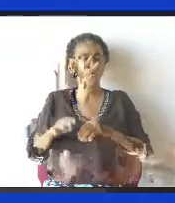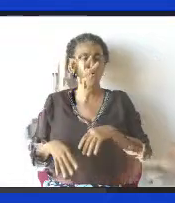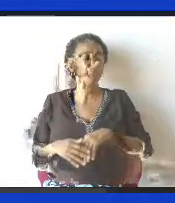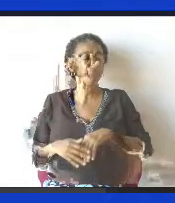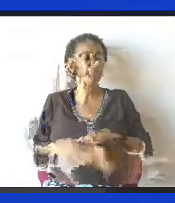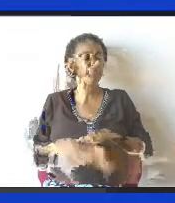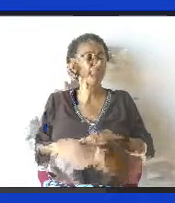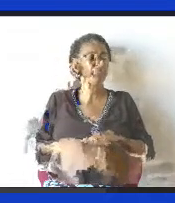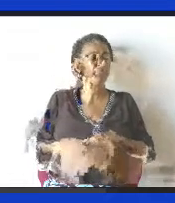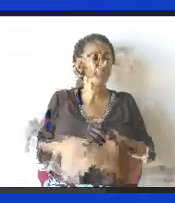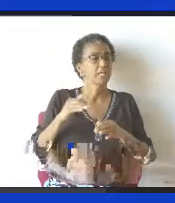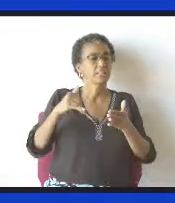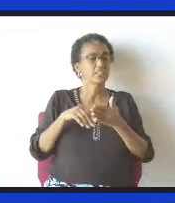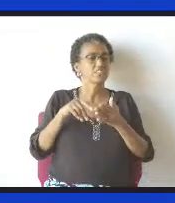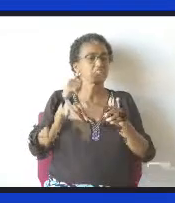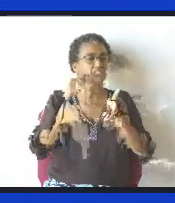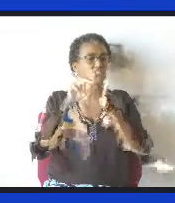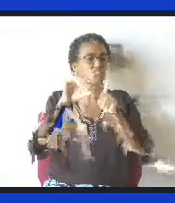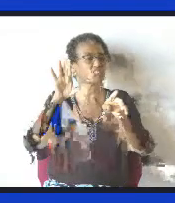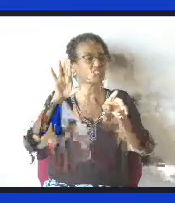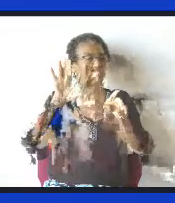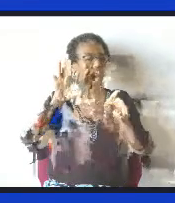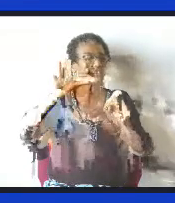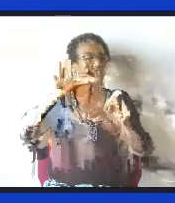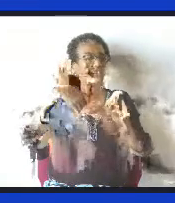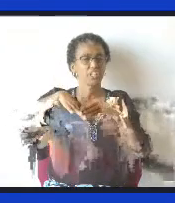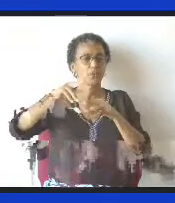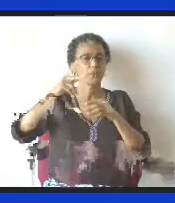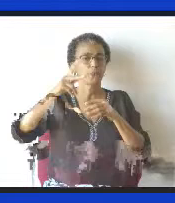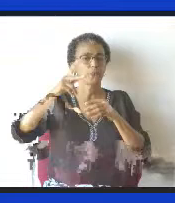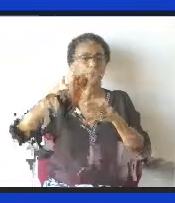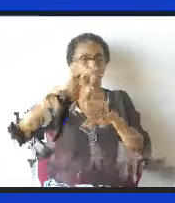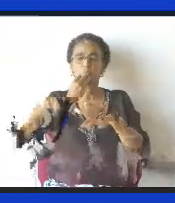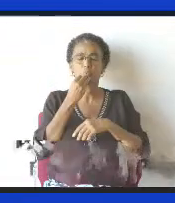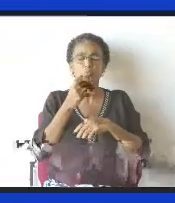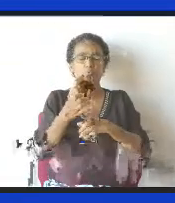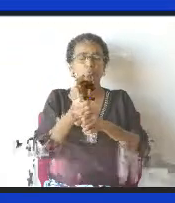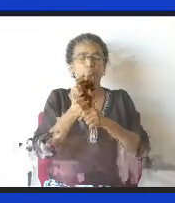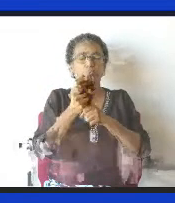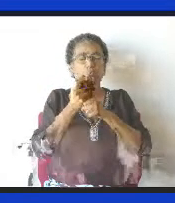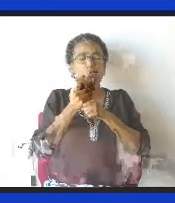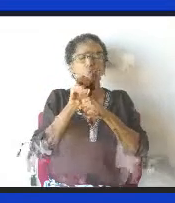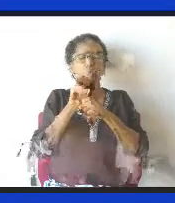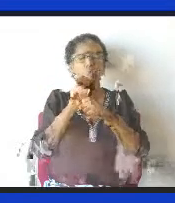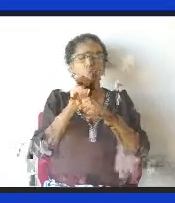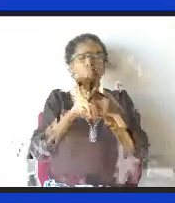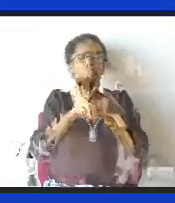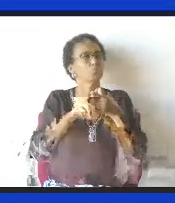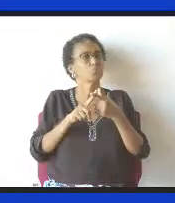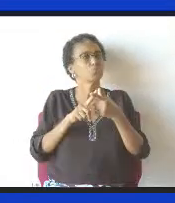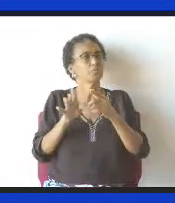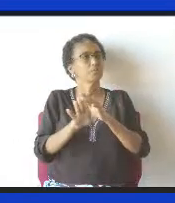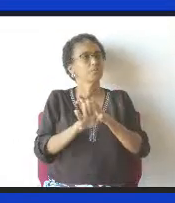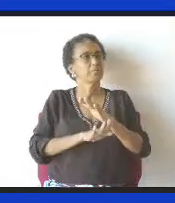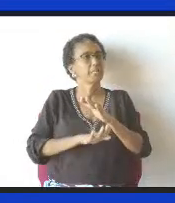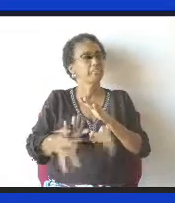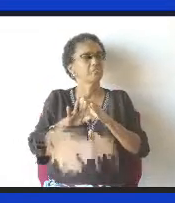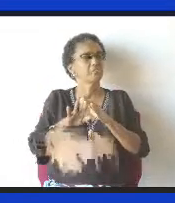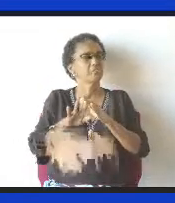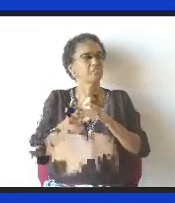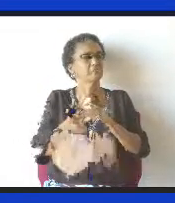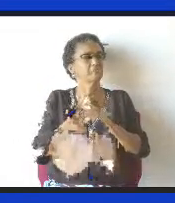Portmore. The theme is Getting Back to the Basics in Soul Winning. The speaker is Pastor Philip